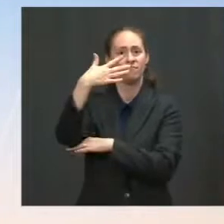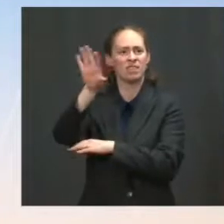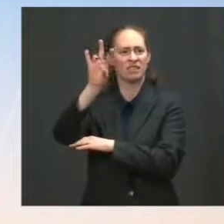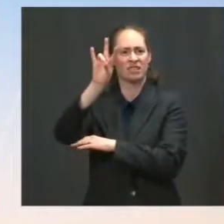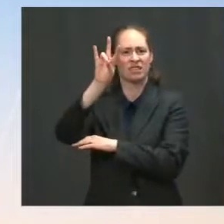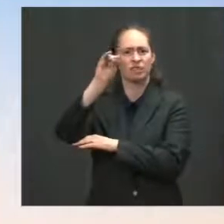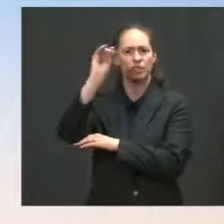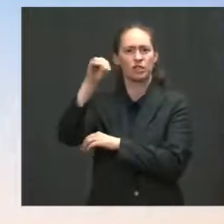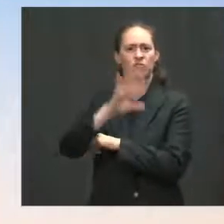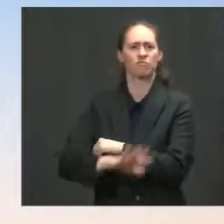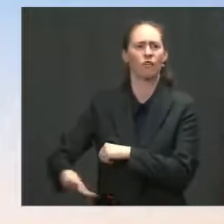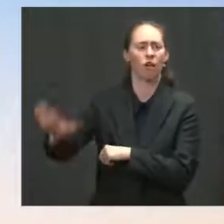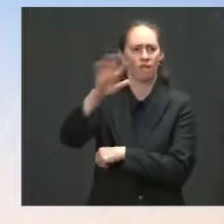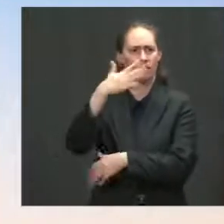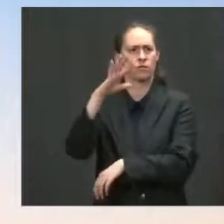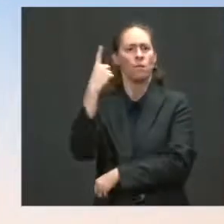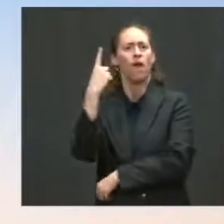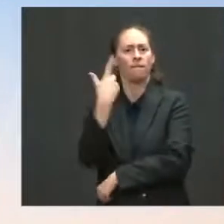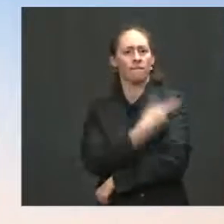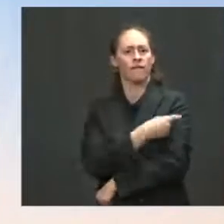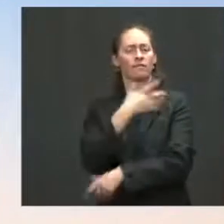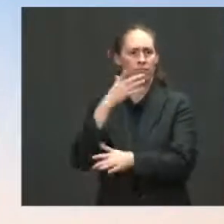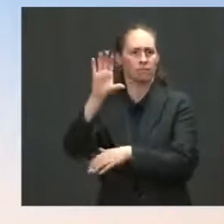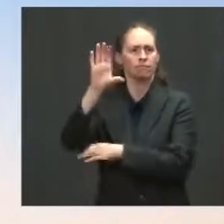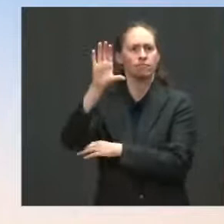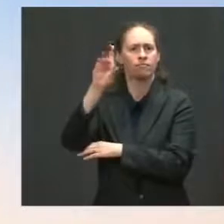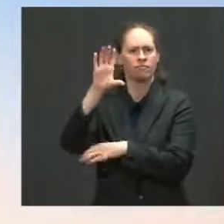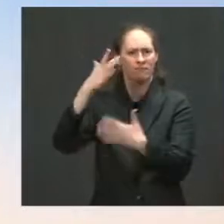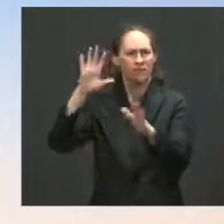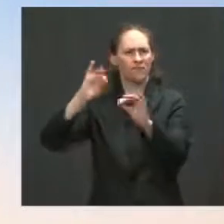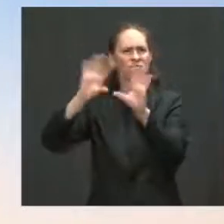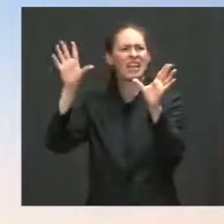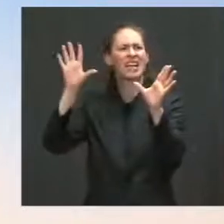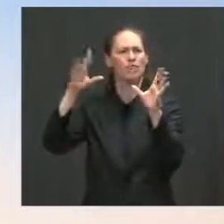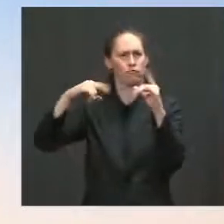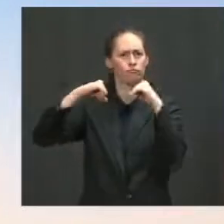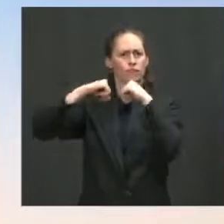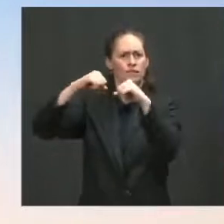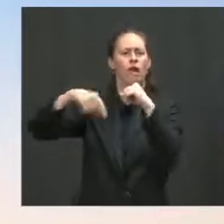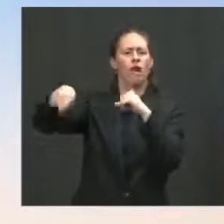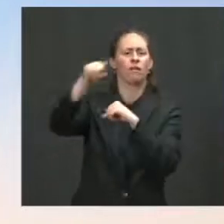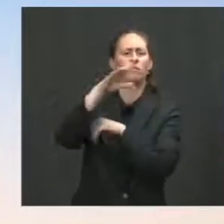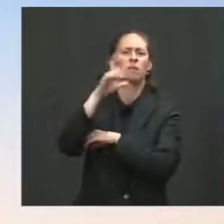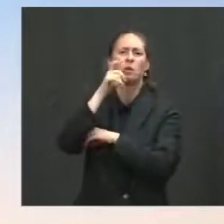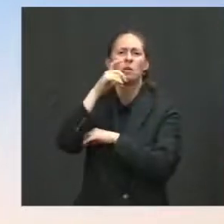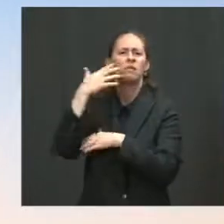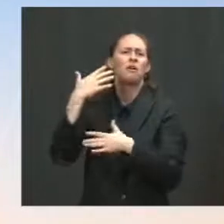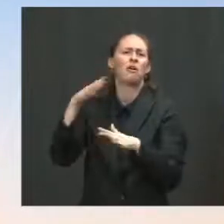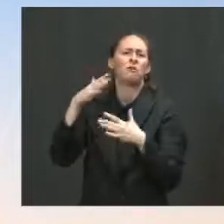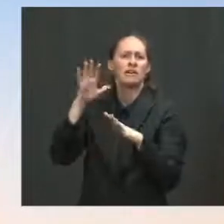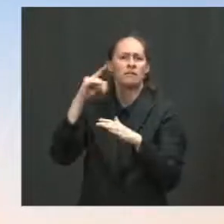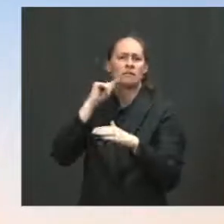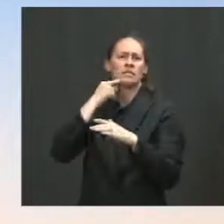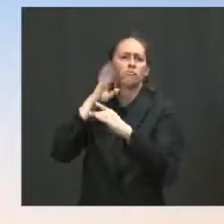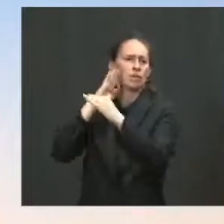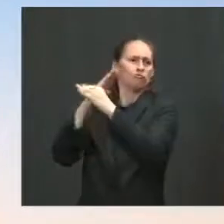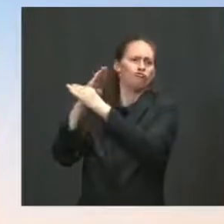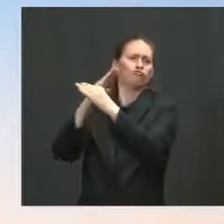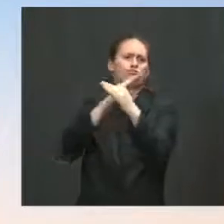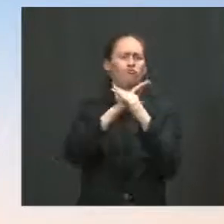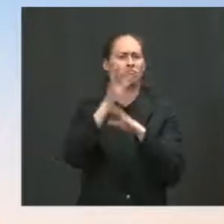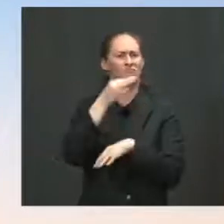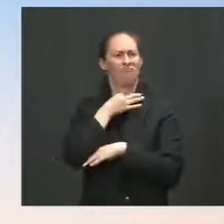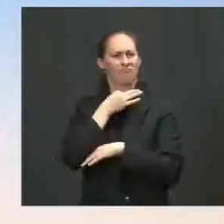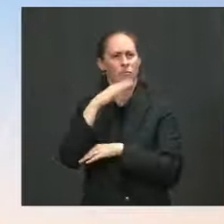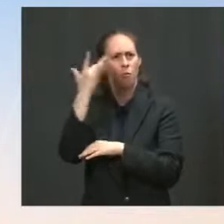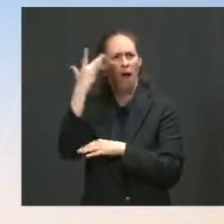vaccine is protecting vaccinated Americans from serious illness. So why is the American public so